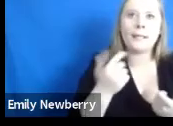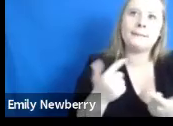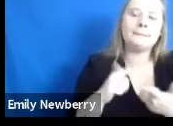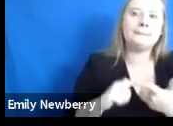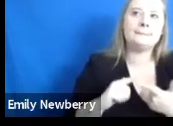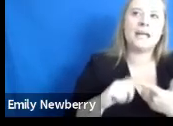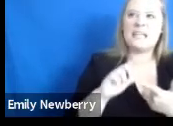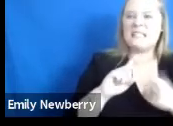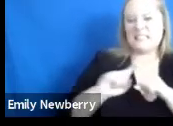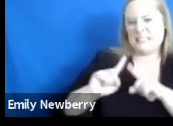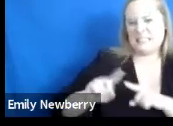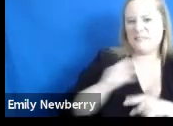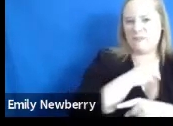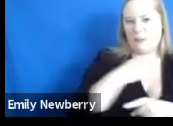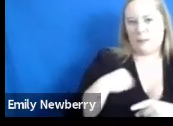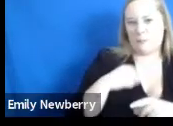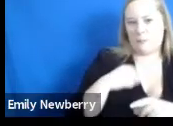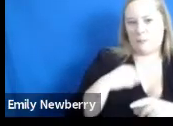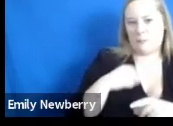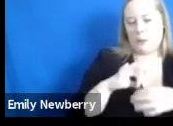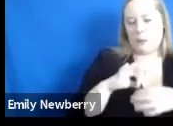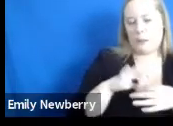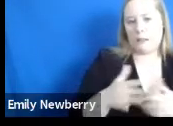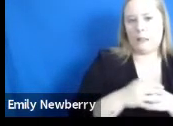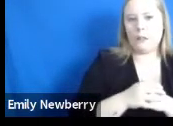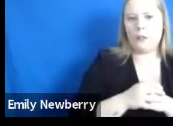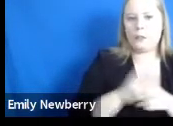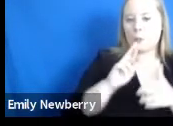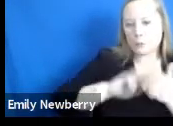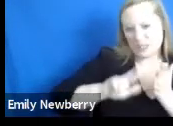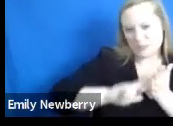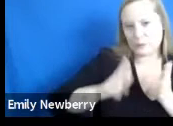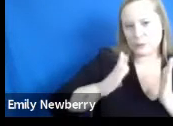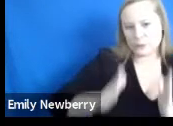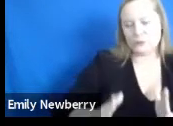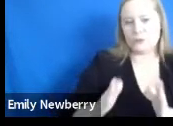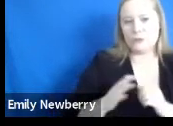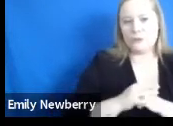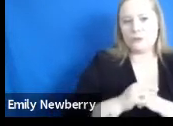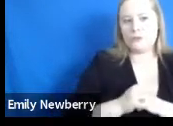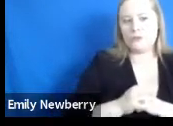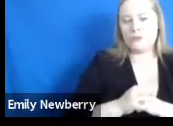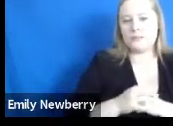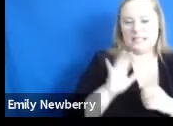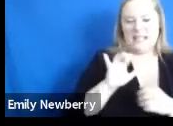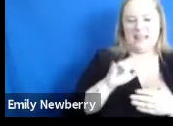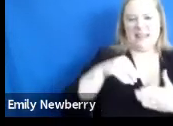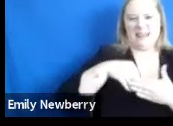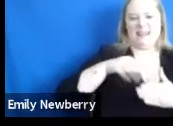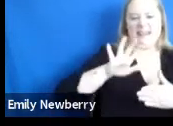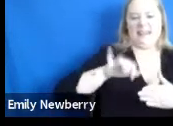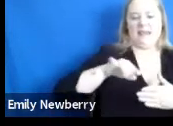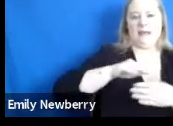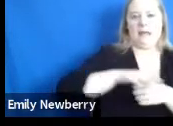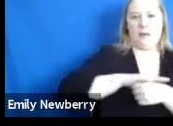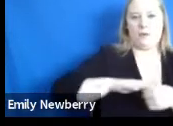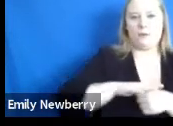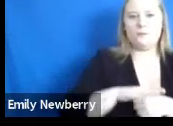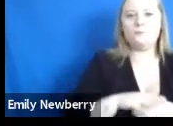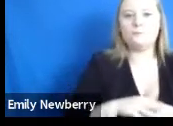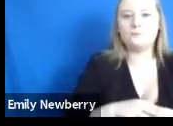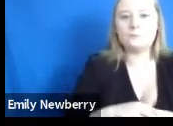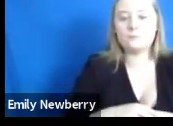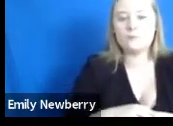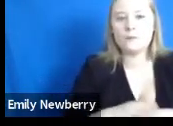other members who are working, other researchers and members who are working in the region. So Brandon, Dr. Lombard, they've